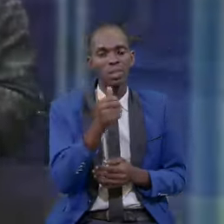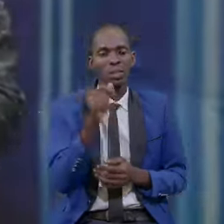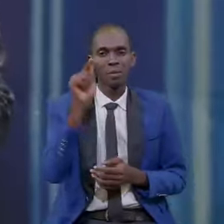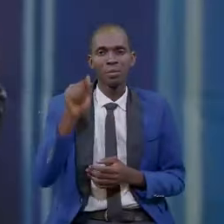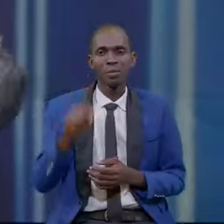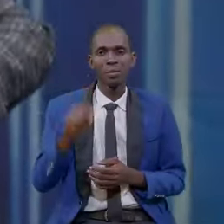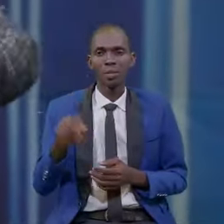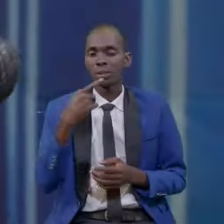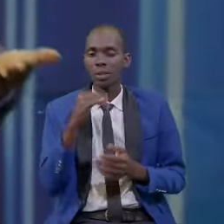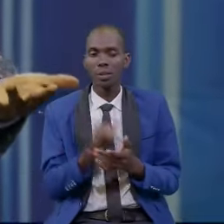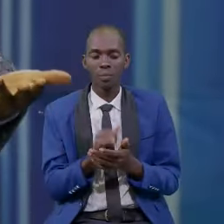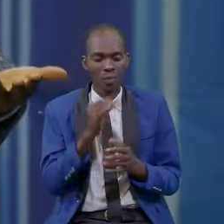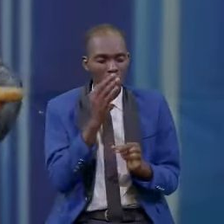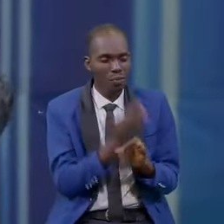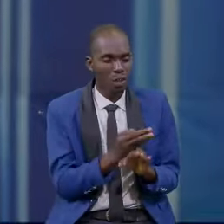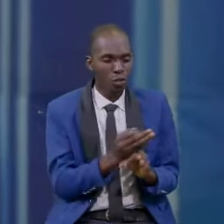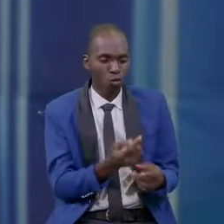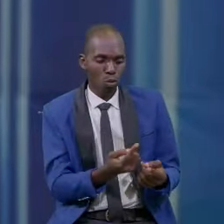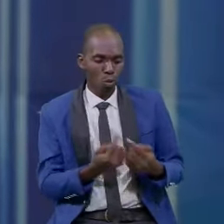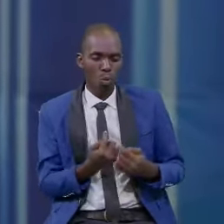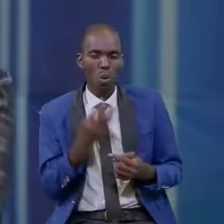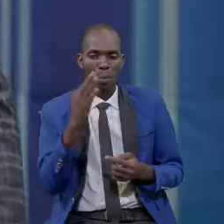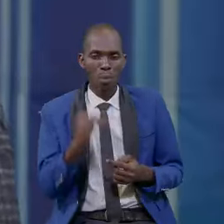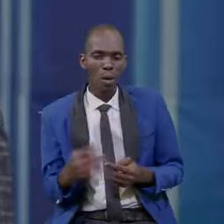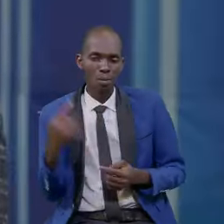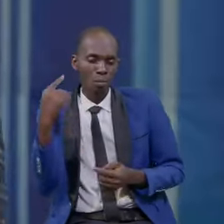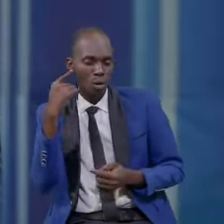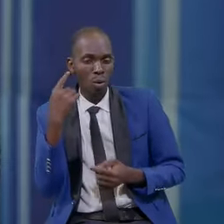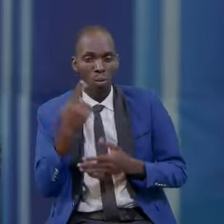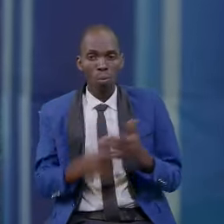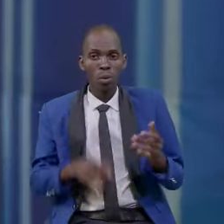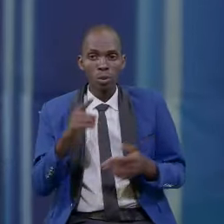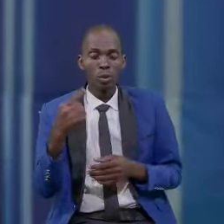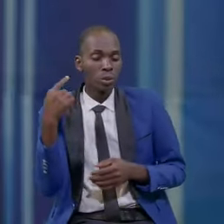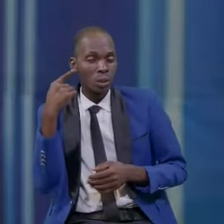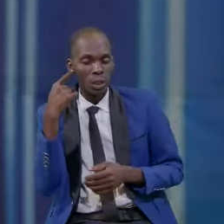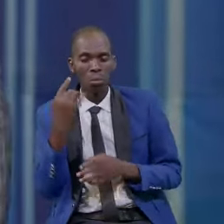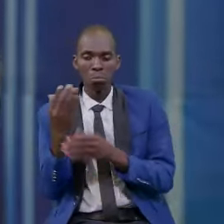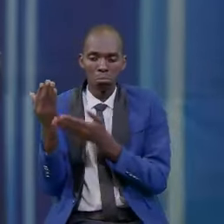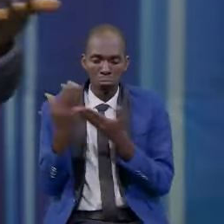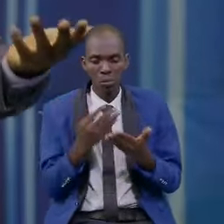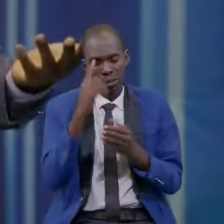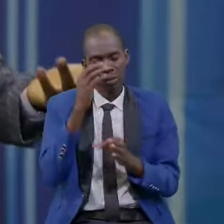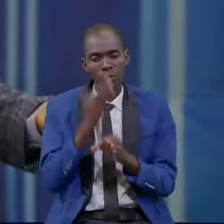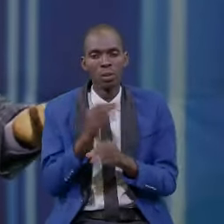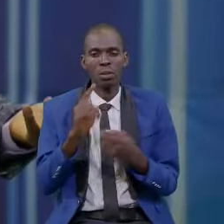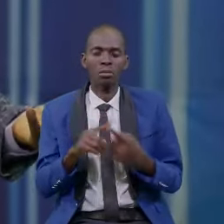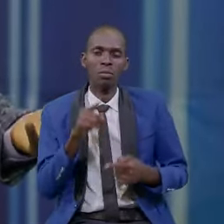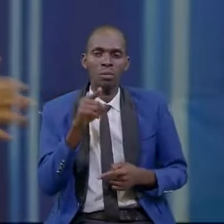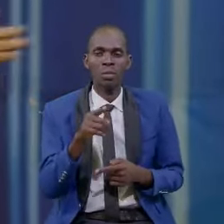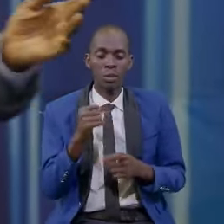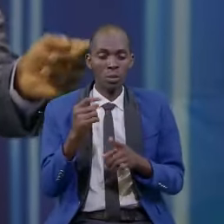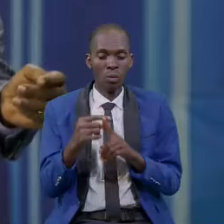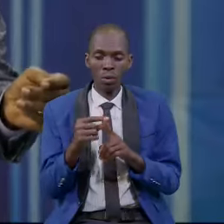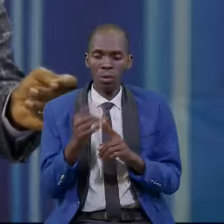hearing. What you are hearing brings faith. The word that comes to you with assurance.